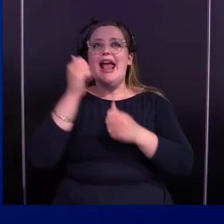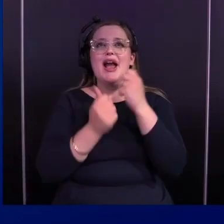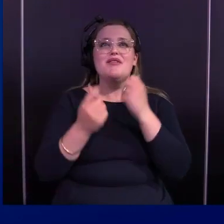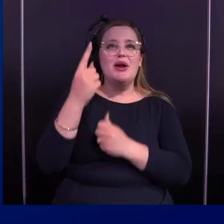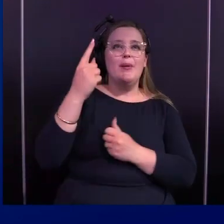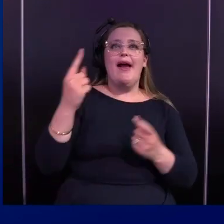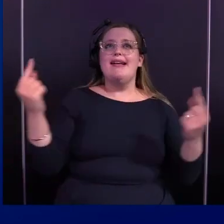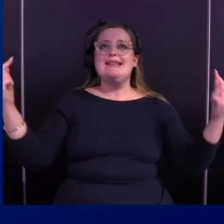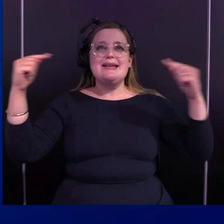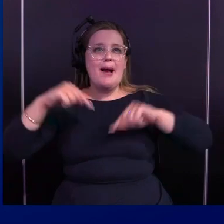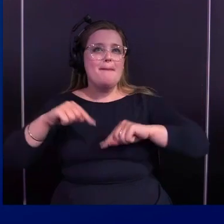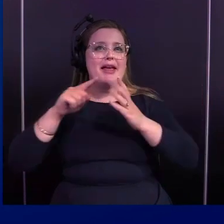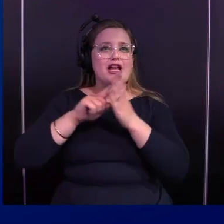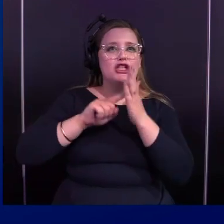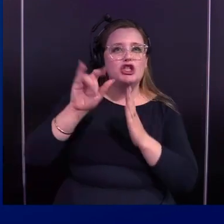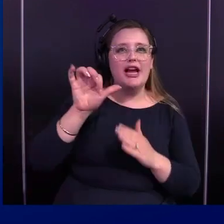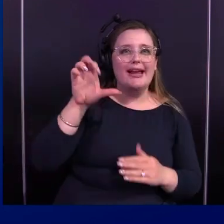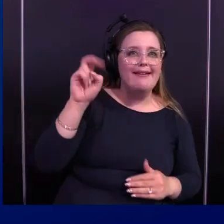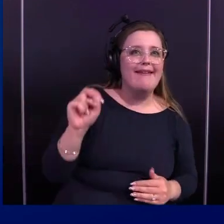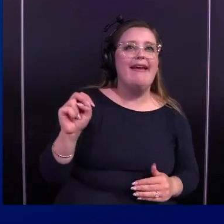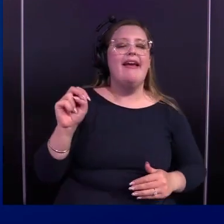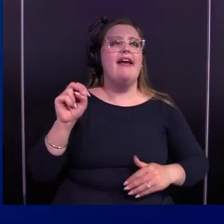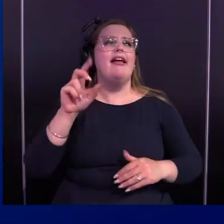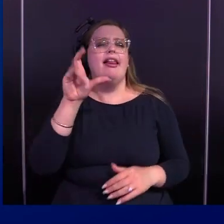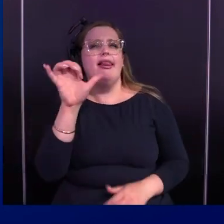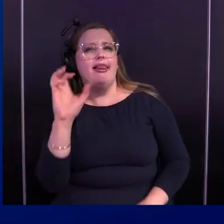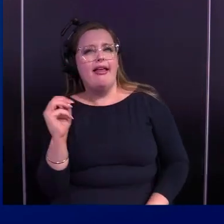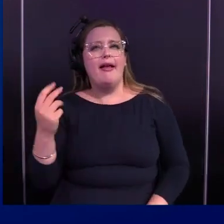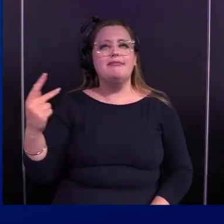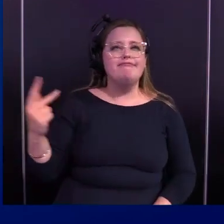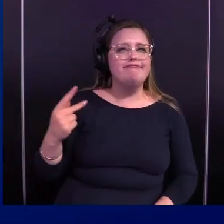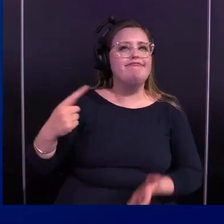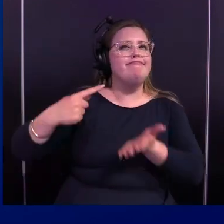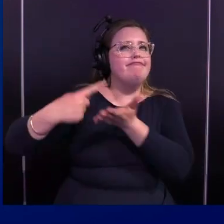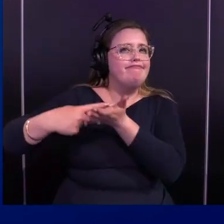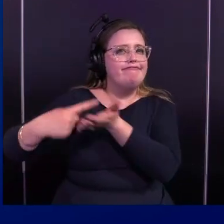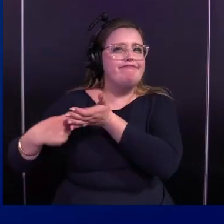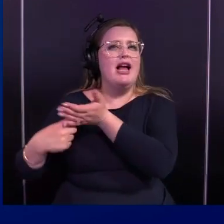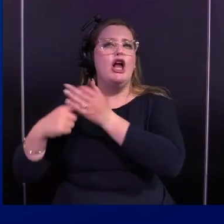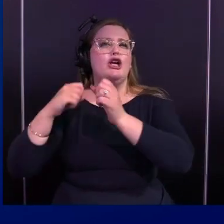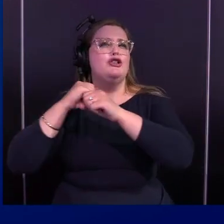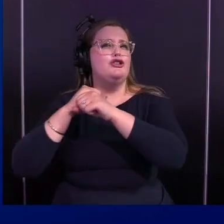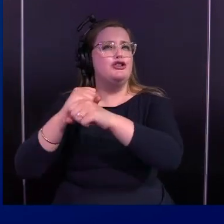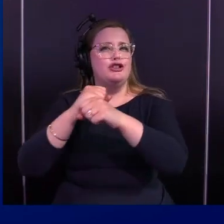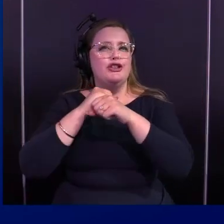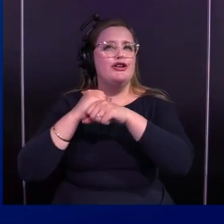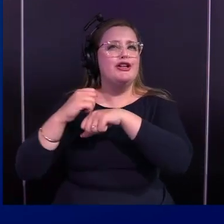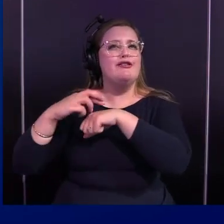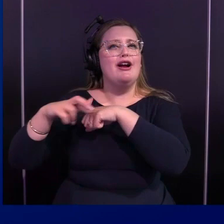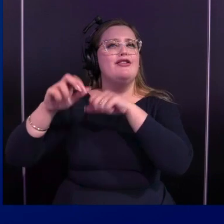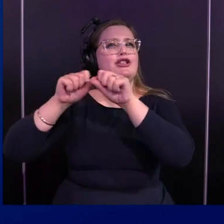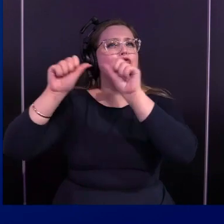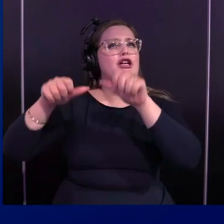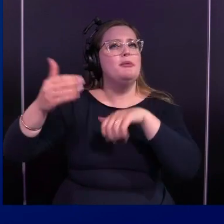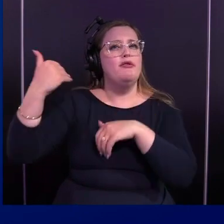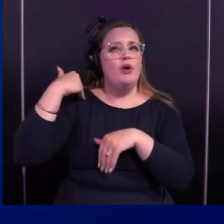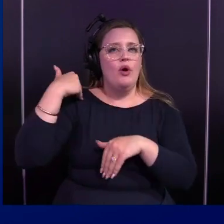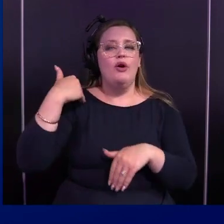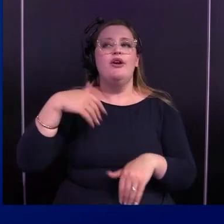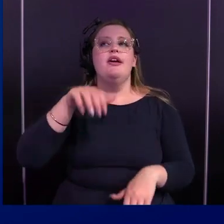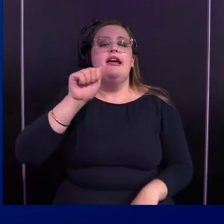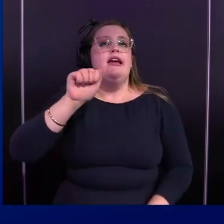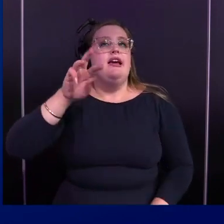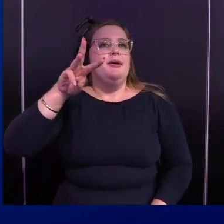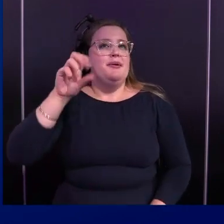Inforce, and Liam and I have talked about the security reference architecture before on LockDown, which is AWS On Air's